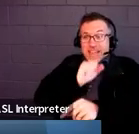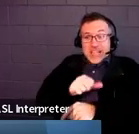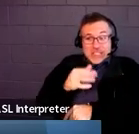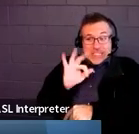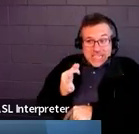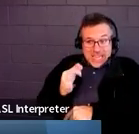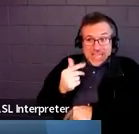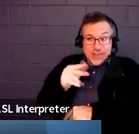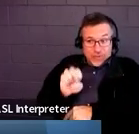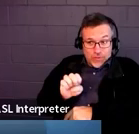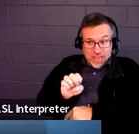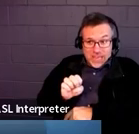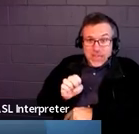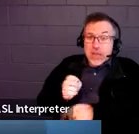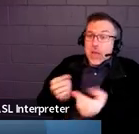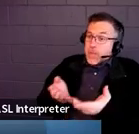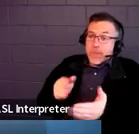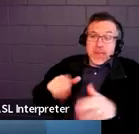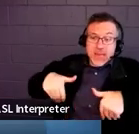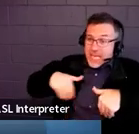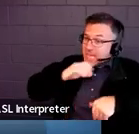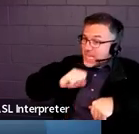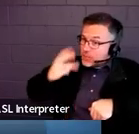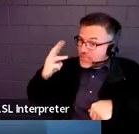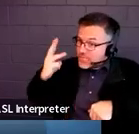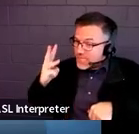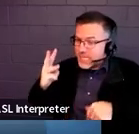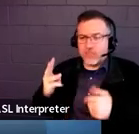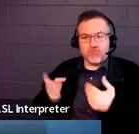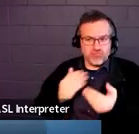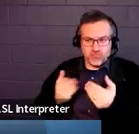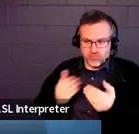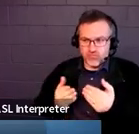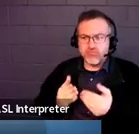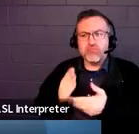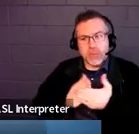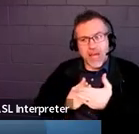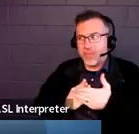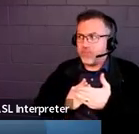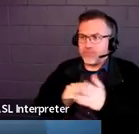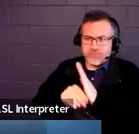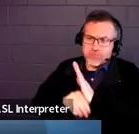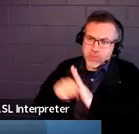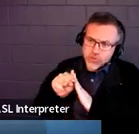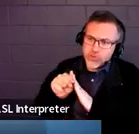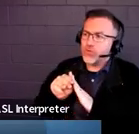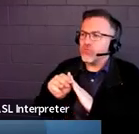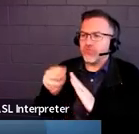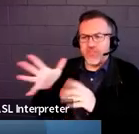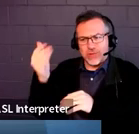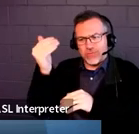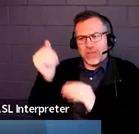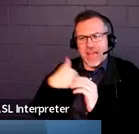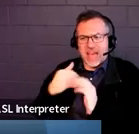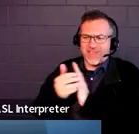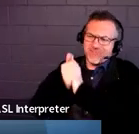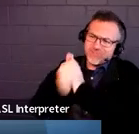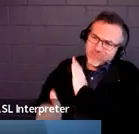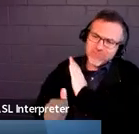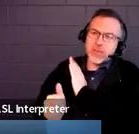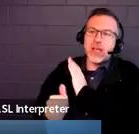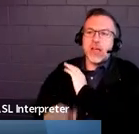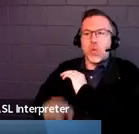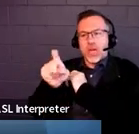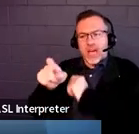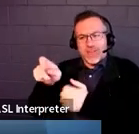old. And so the transition aged youth, right? Our scholars